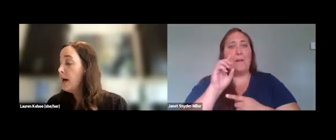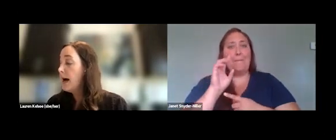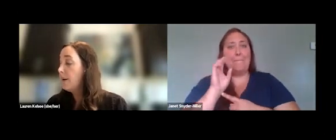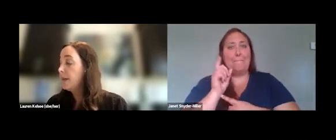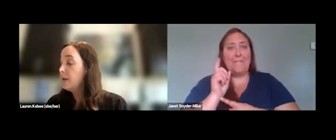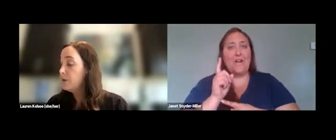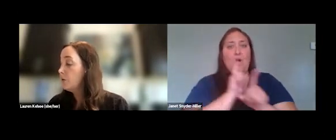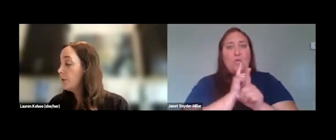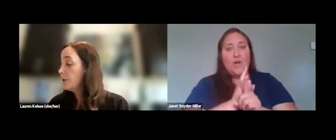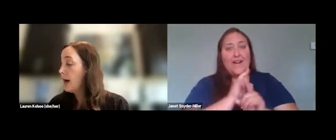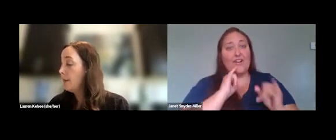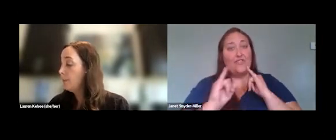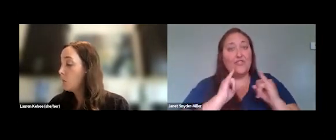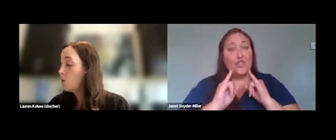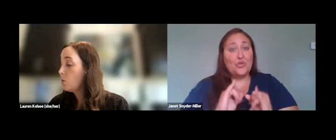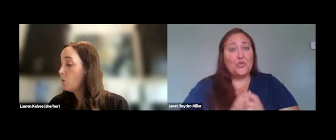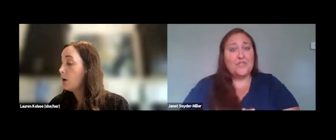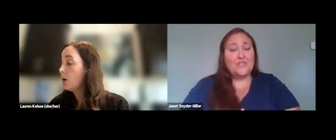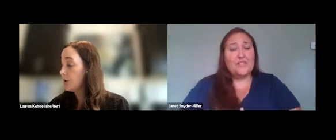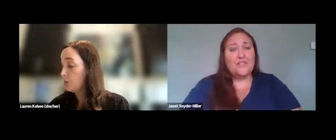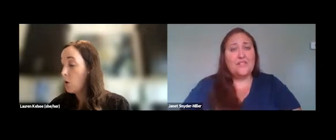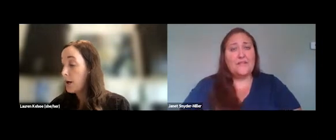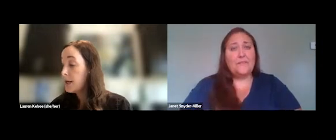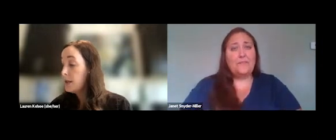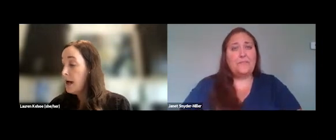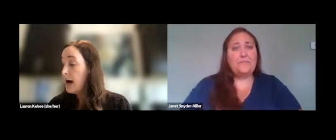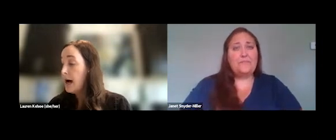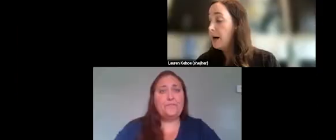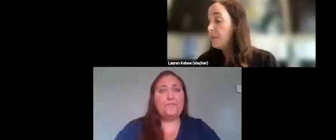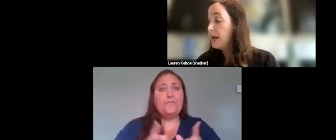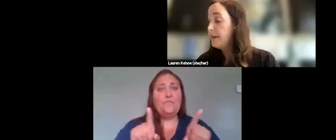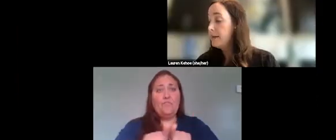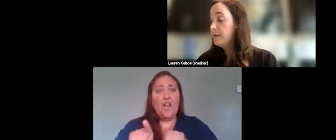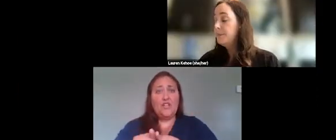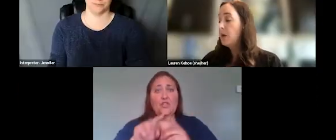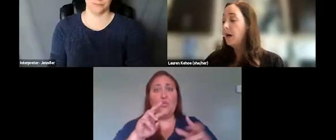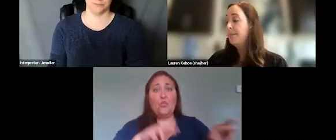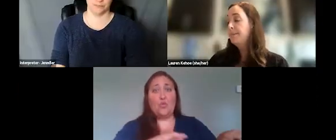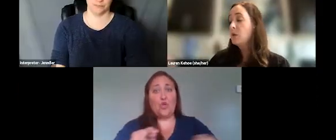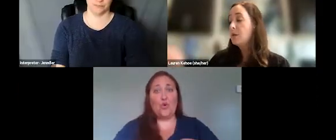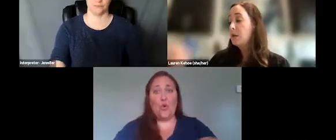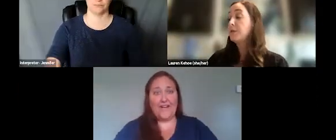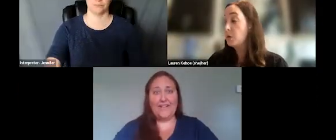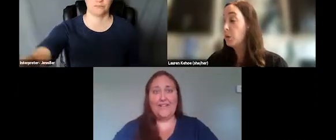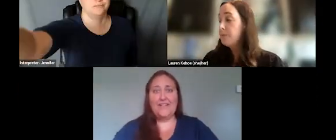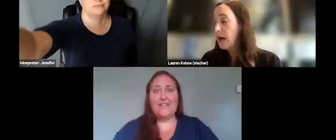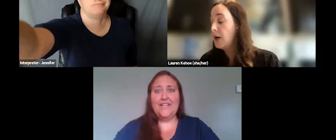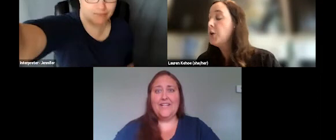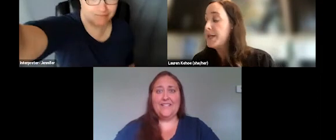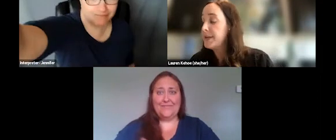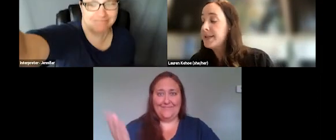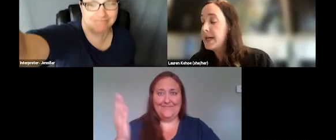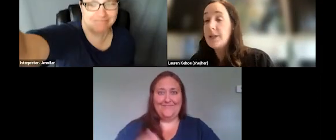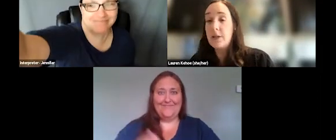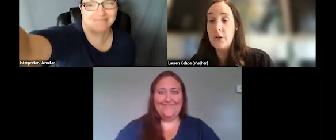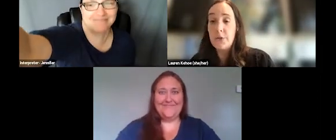interviews. The interviews were also recorded, and the interviewer,